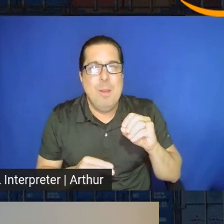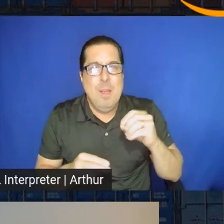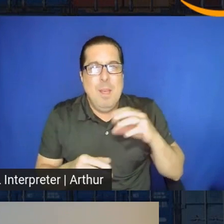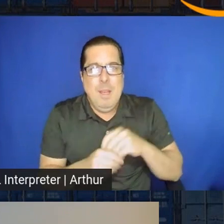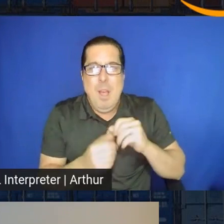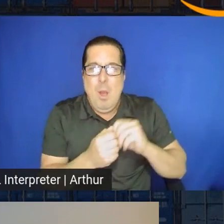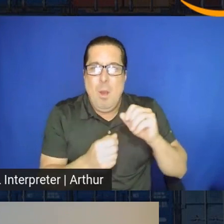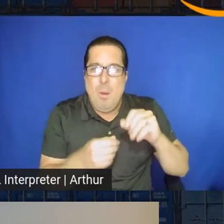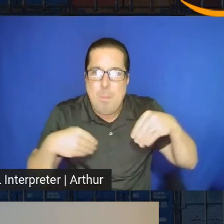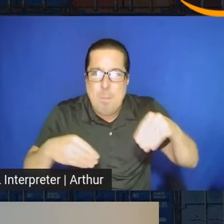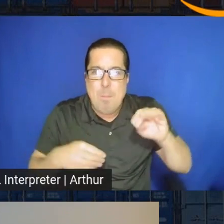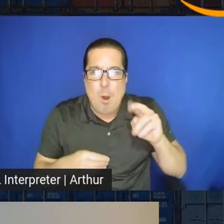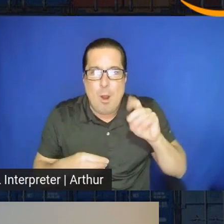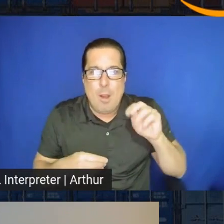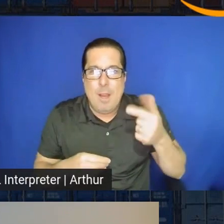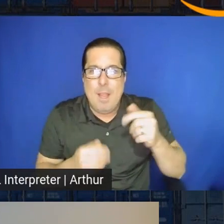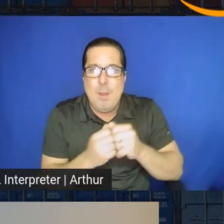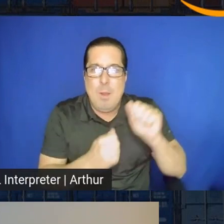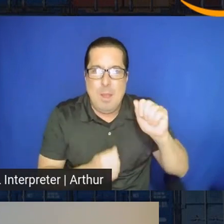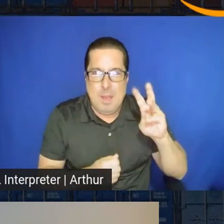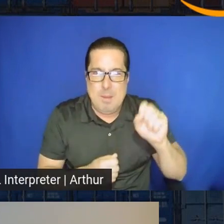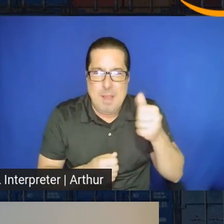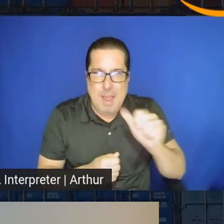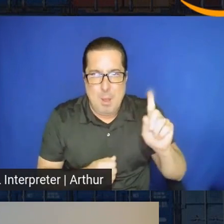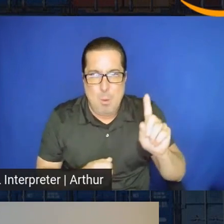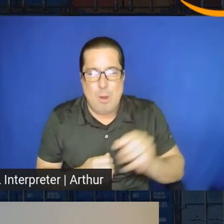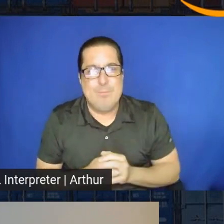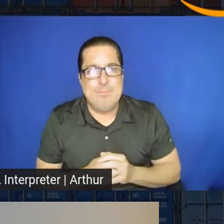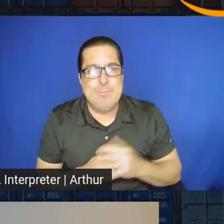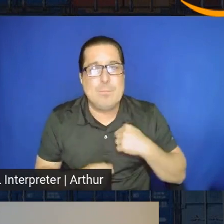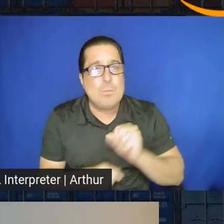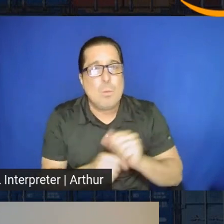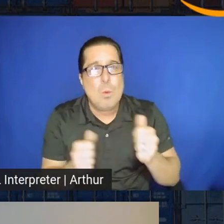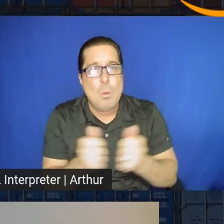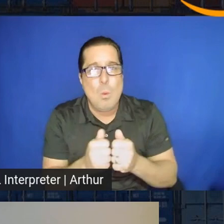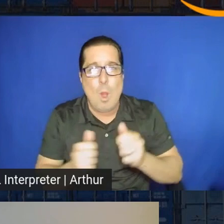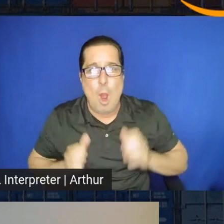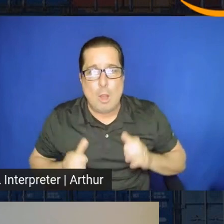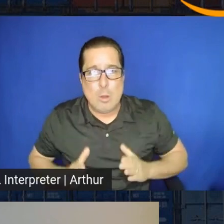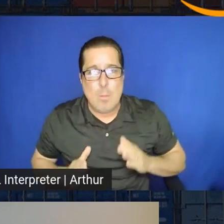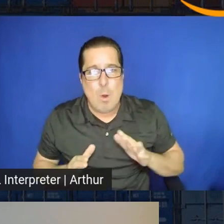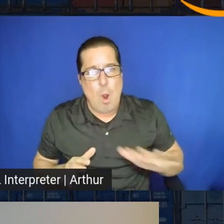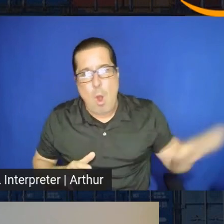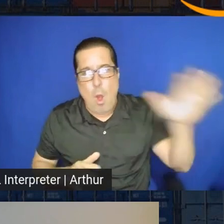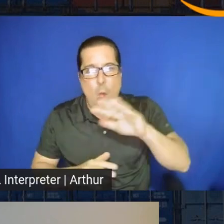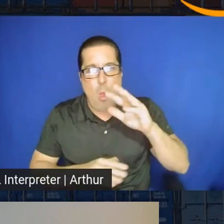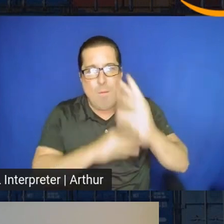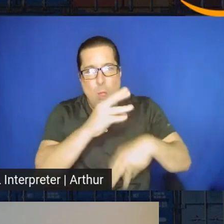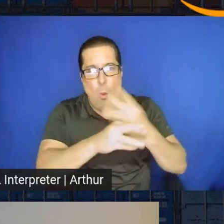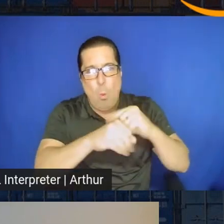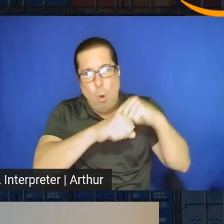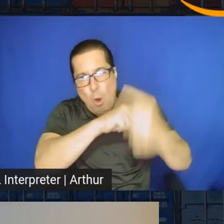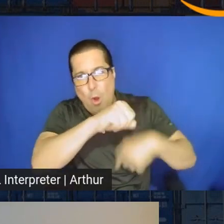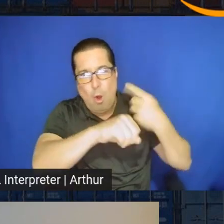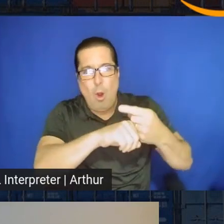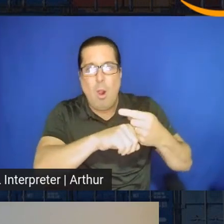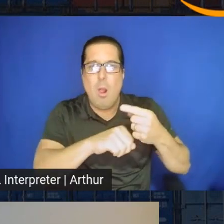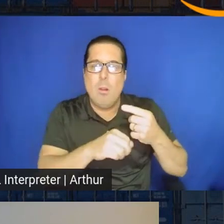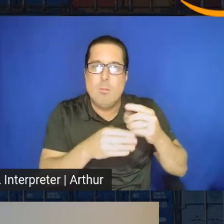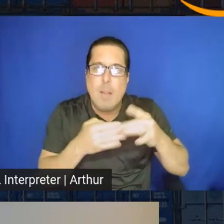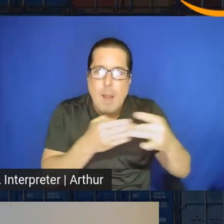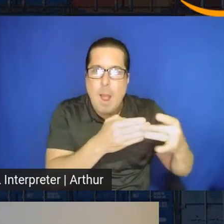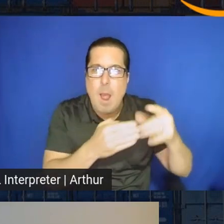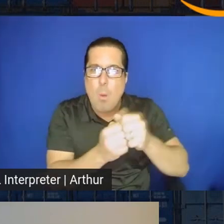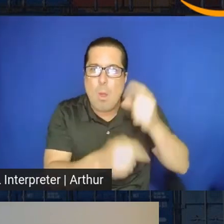Anywhere. I work with customers across the world in guiding them to the right container